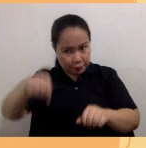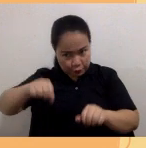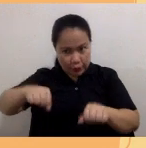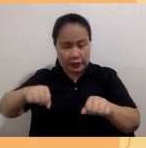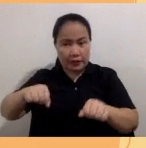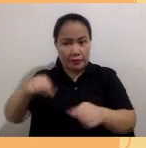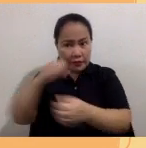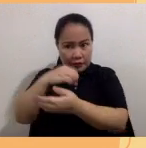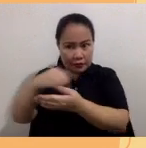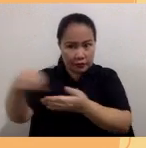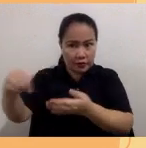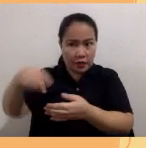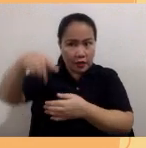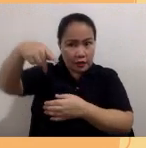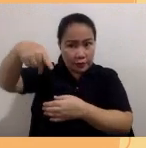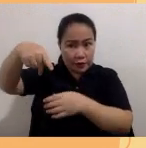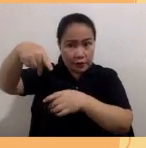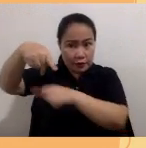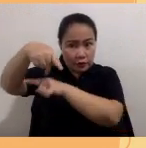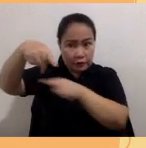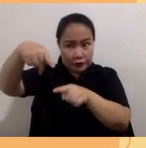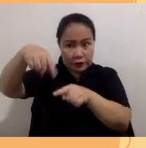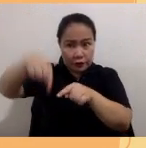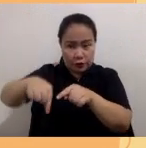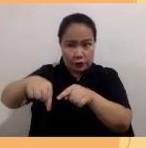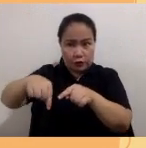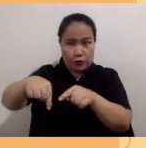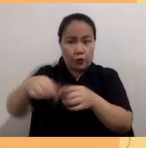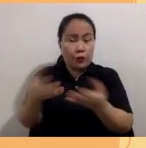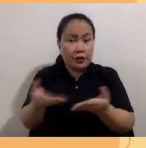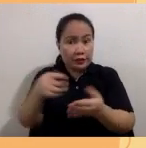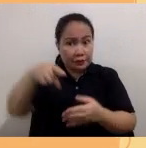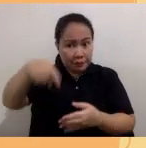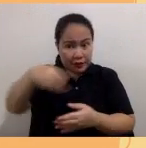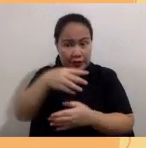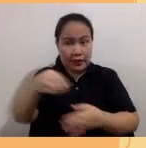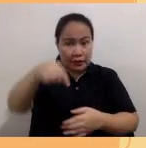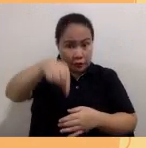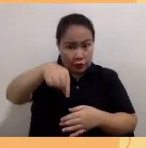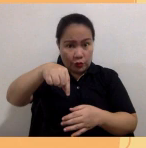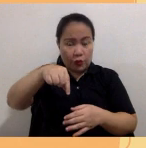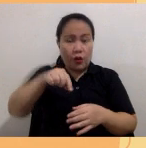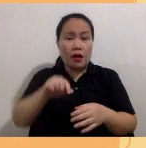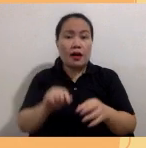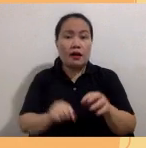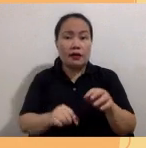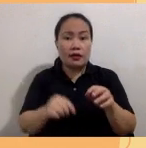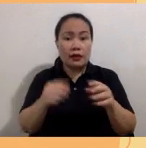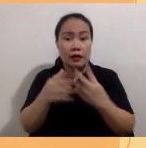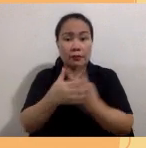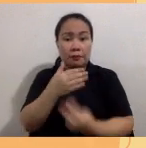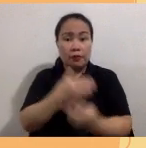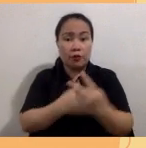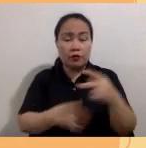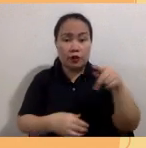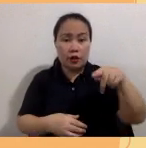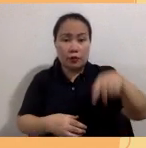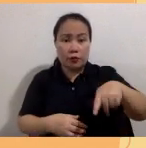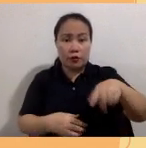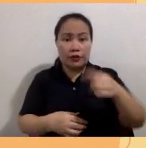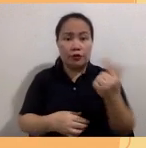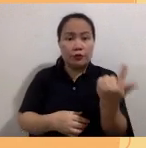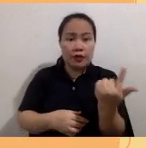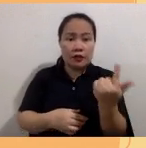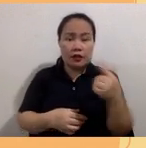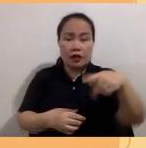over Q, where P and Q are polynomials. So again, P and Q should be polynomials.